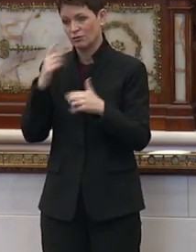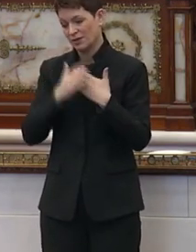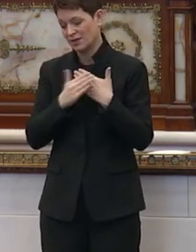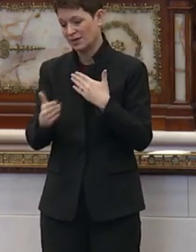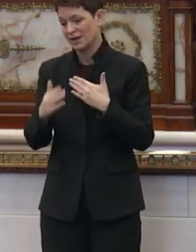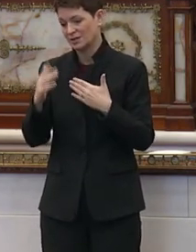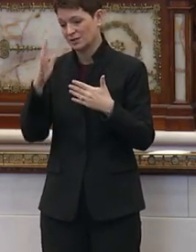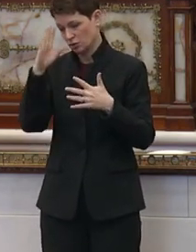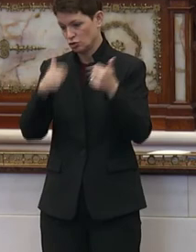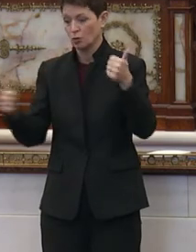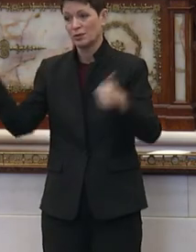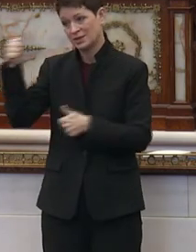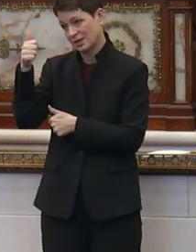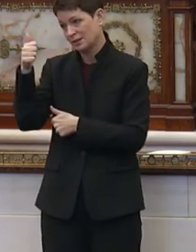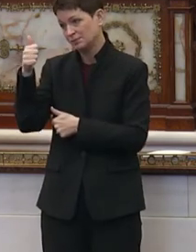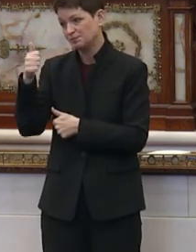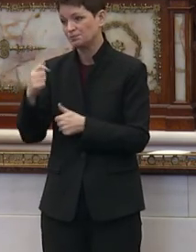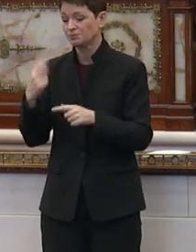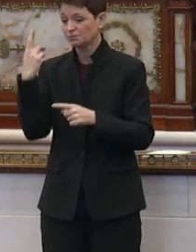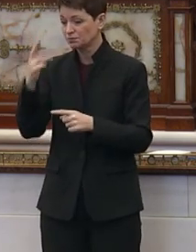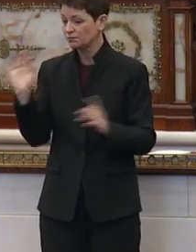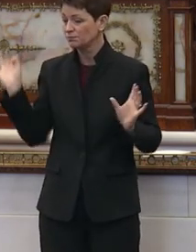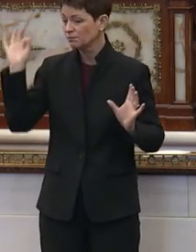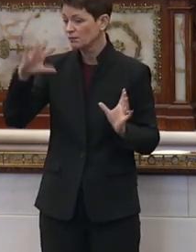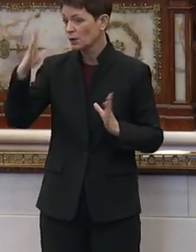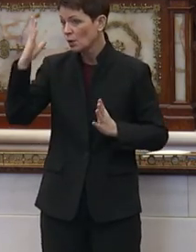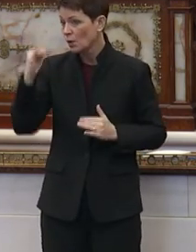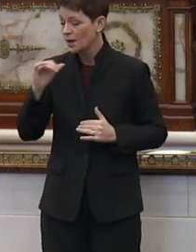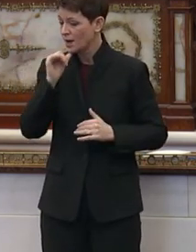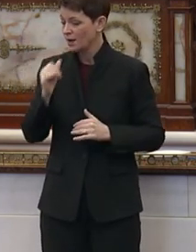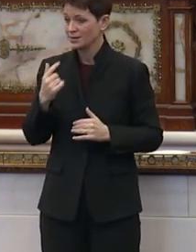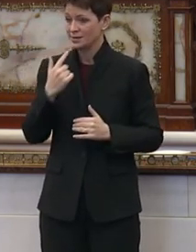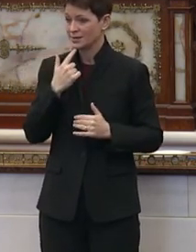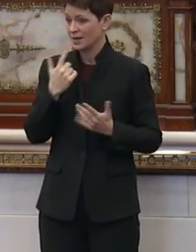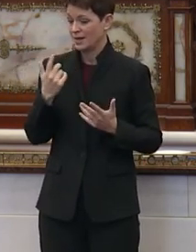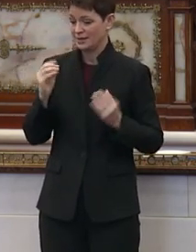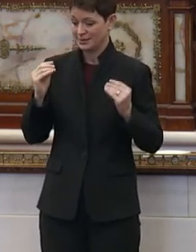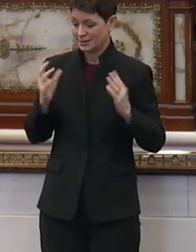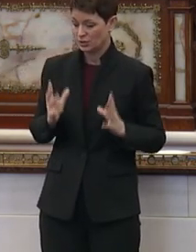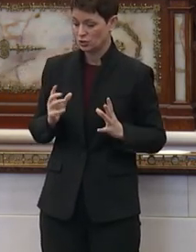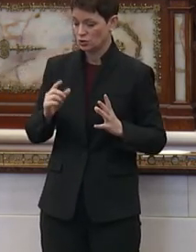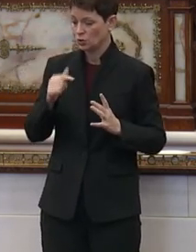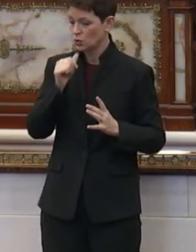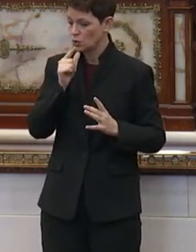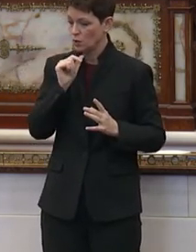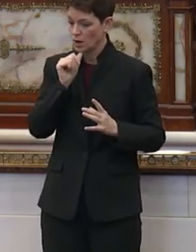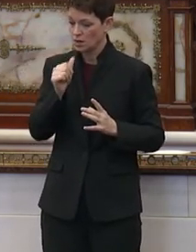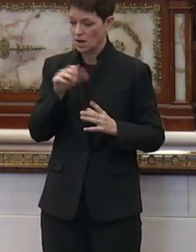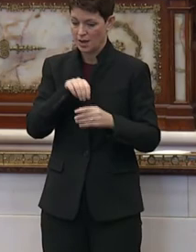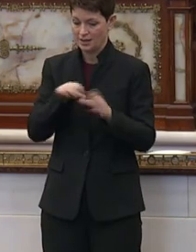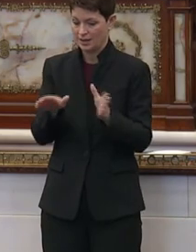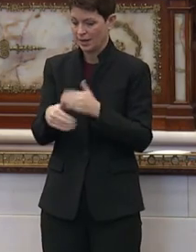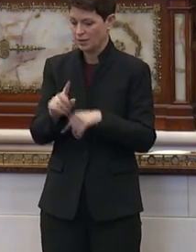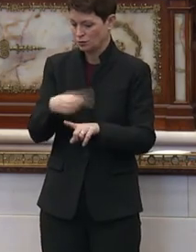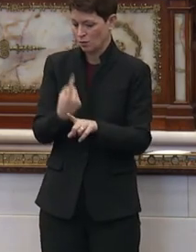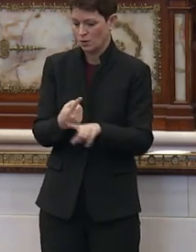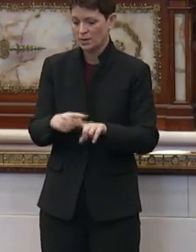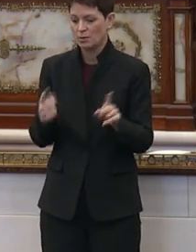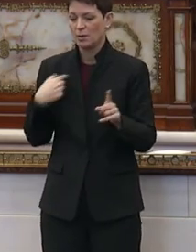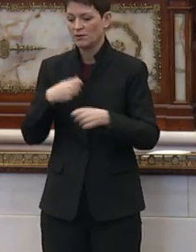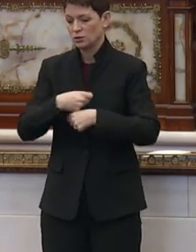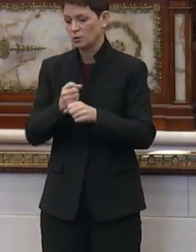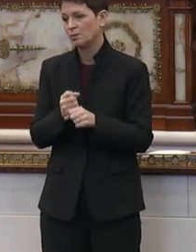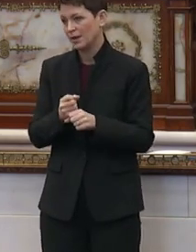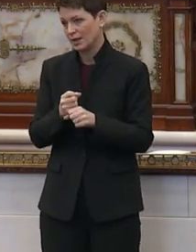next superintendent. But the reason why I bring that up is not to say that there are teachers who aren't just in classrooms, but we have to